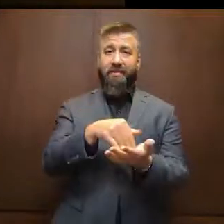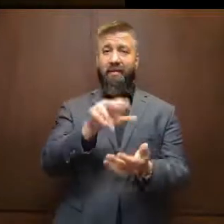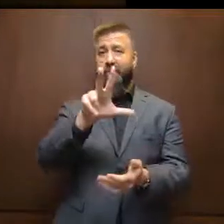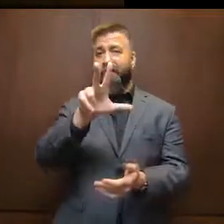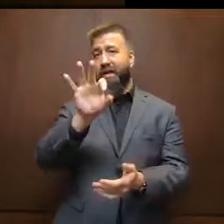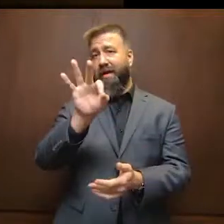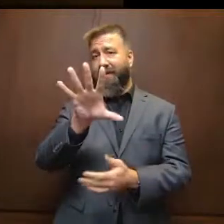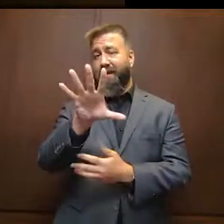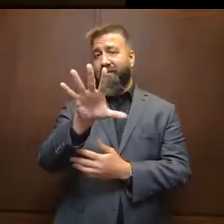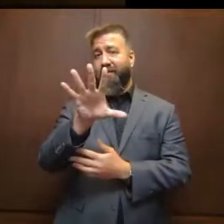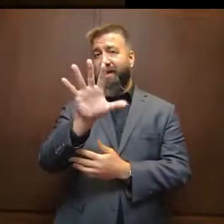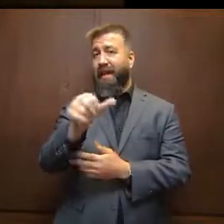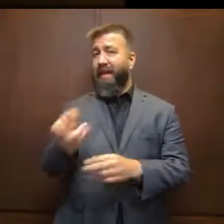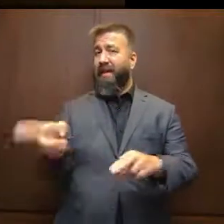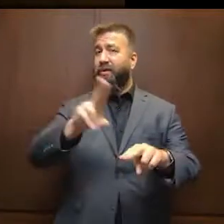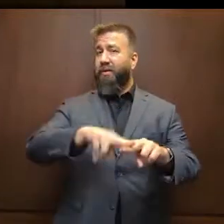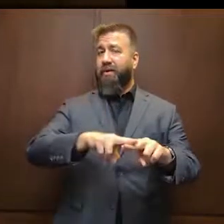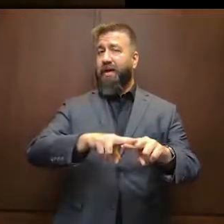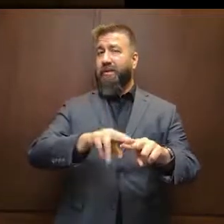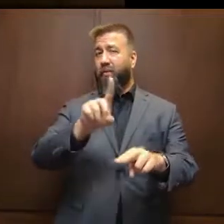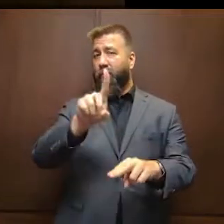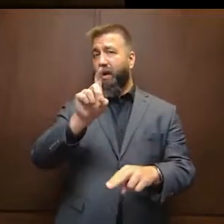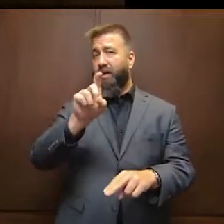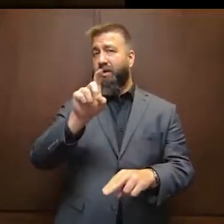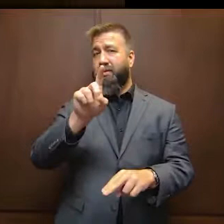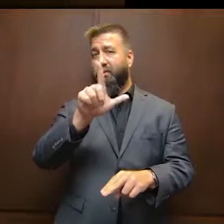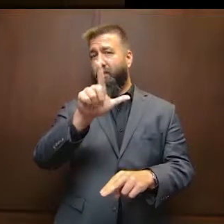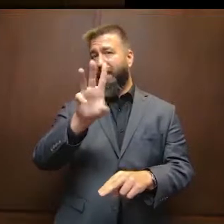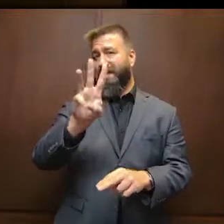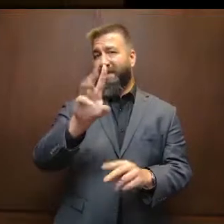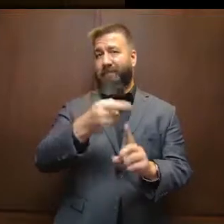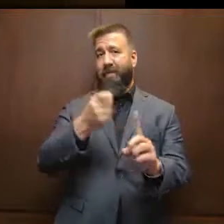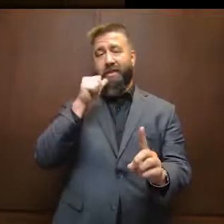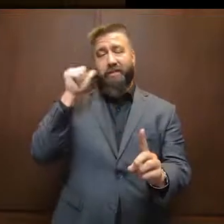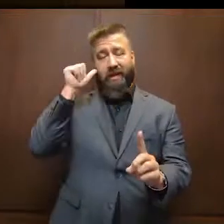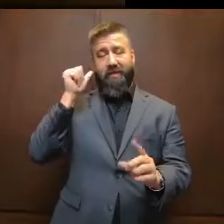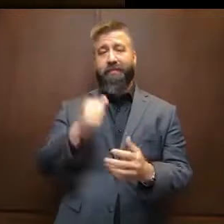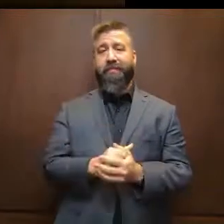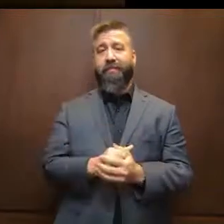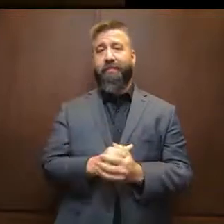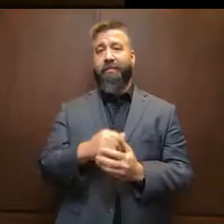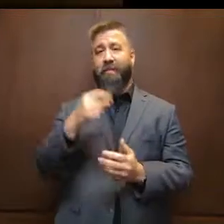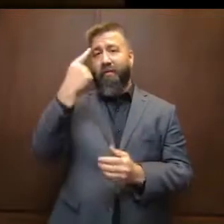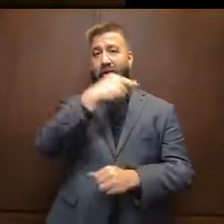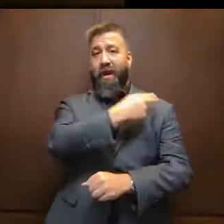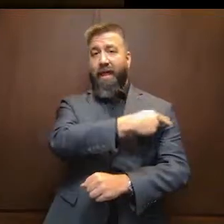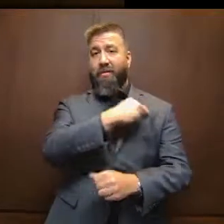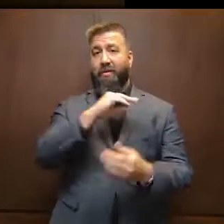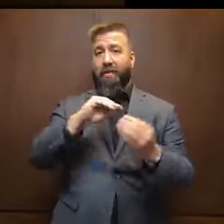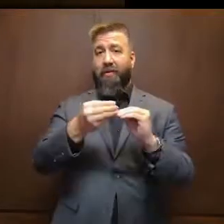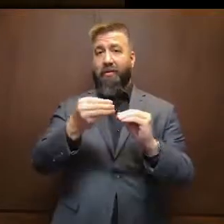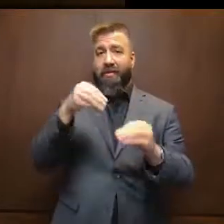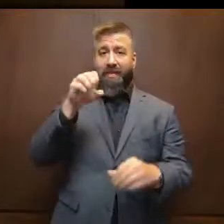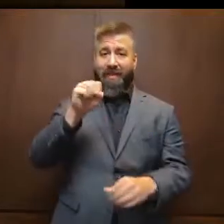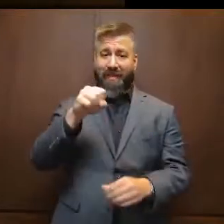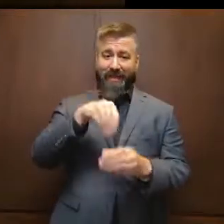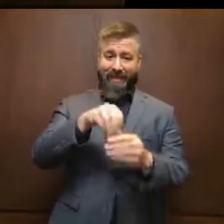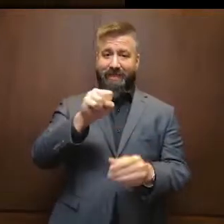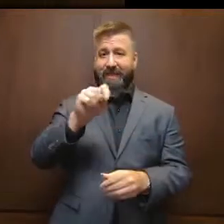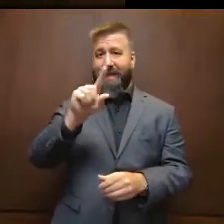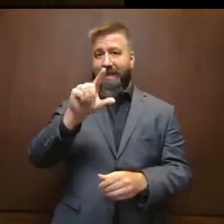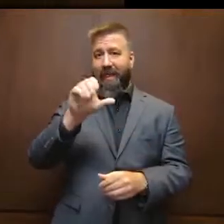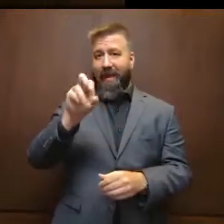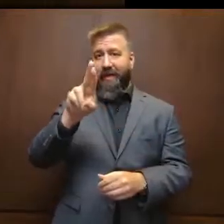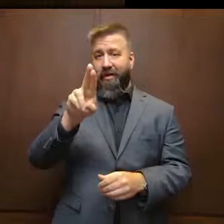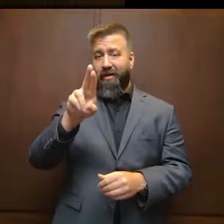17,395, which is an increase of 126 from yesterday. For hospitalization numbers in St. Clair County, currently we